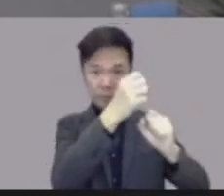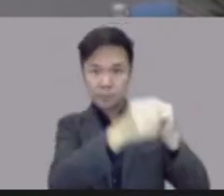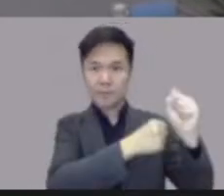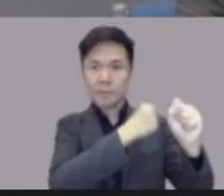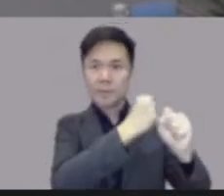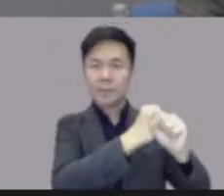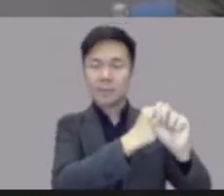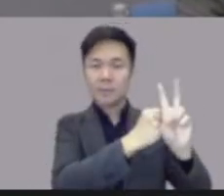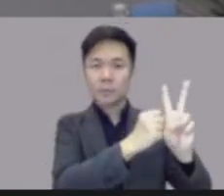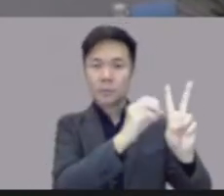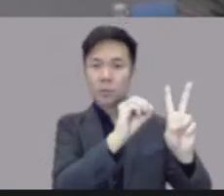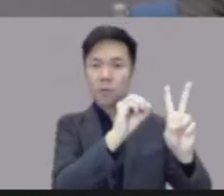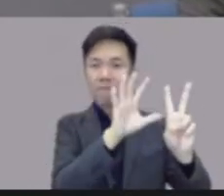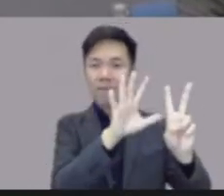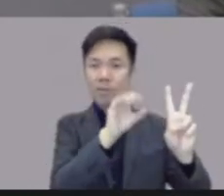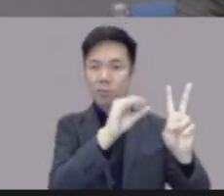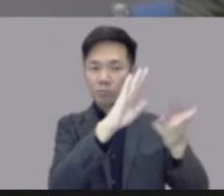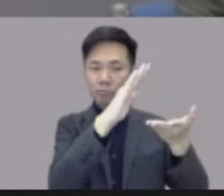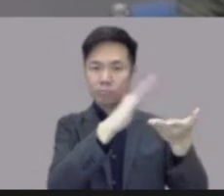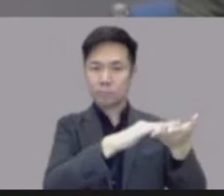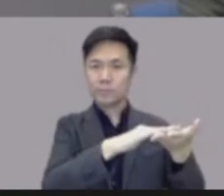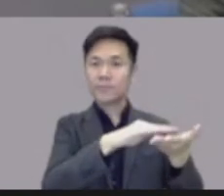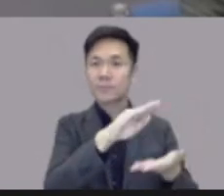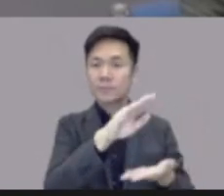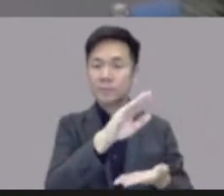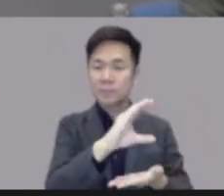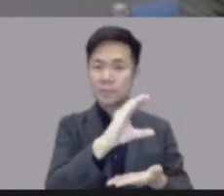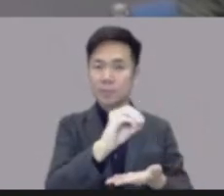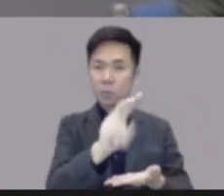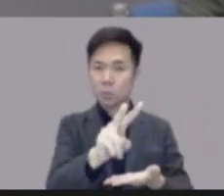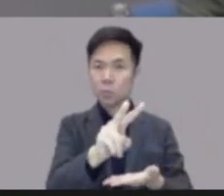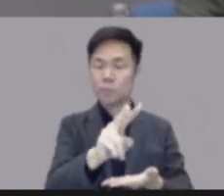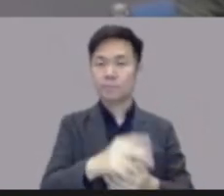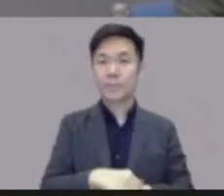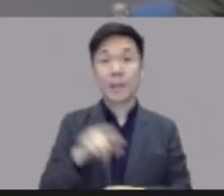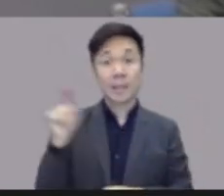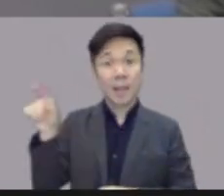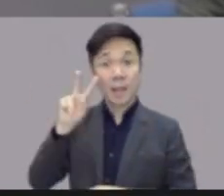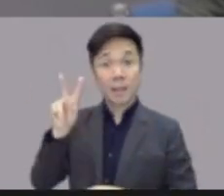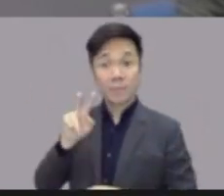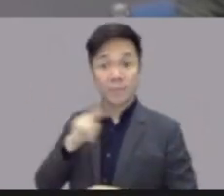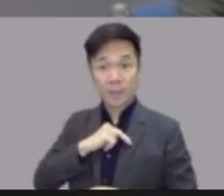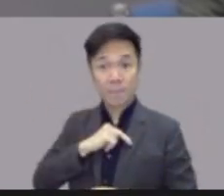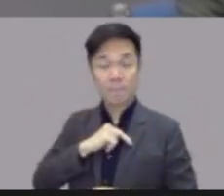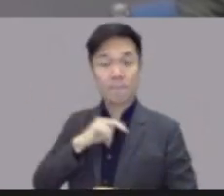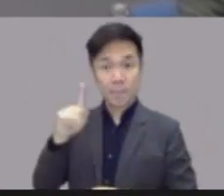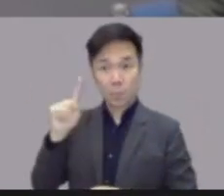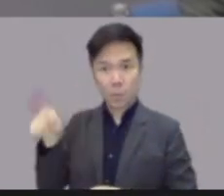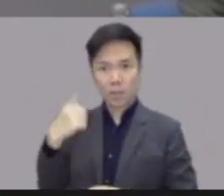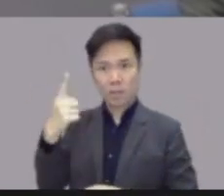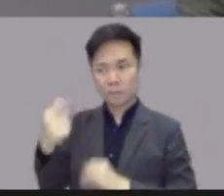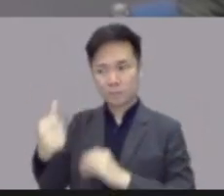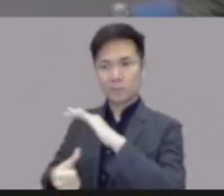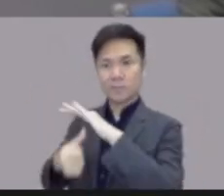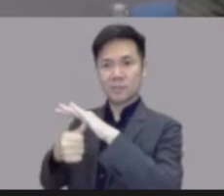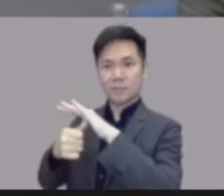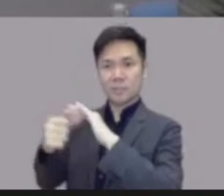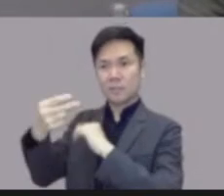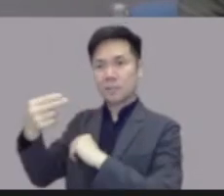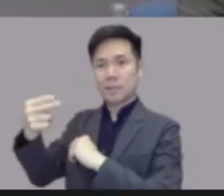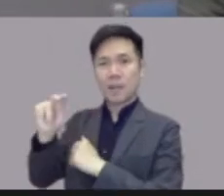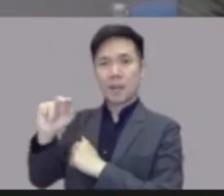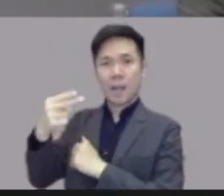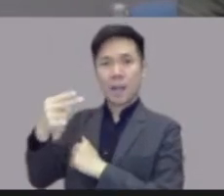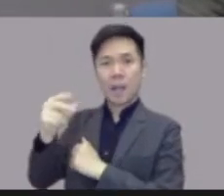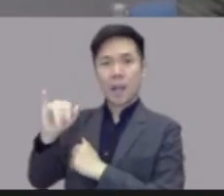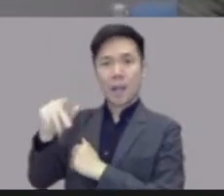also encourage Net Zero goal setting of hyphoon city of Vietnam Japanese government plans to designate 100